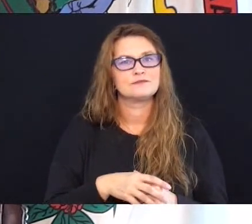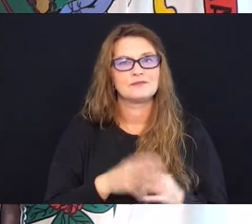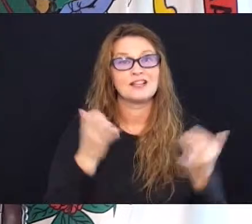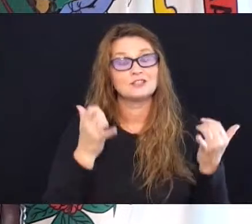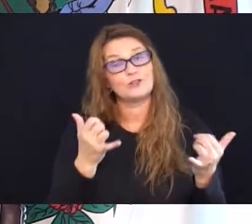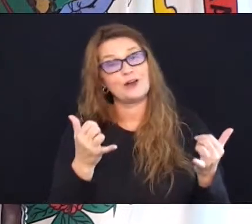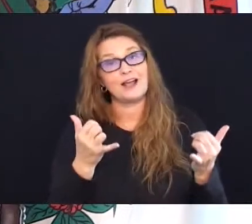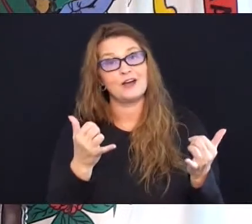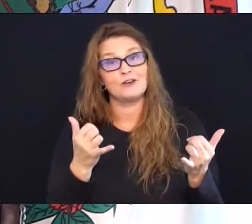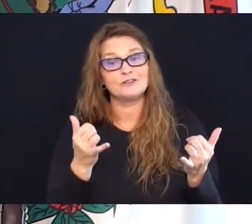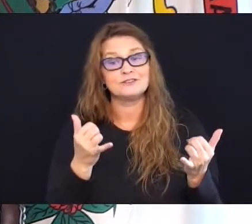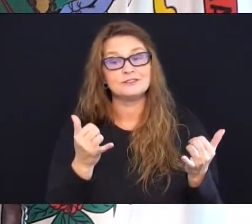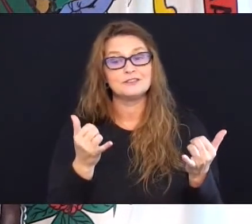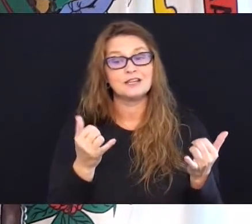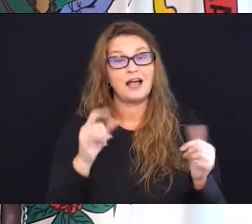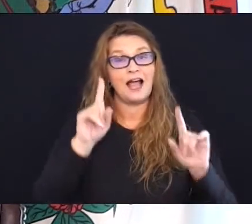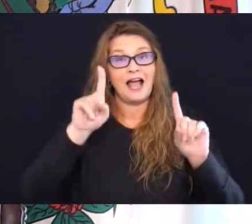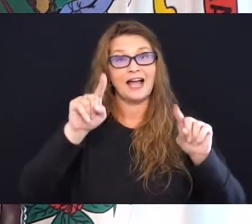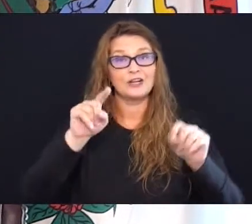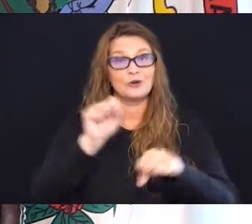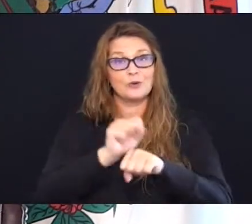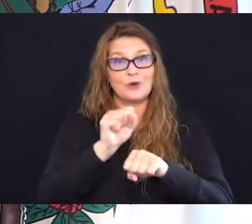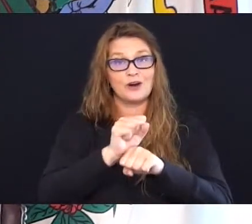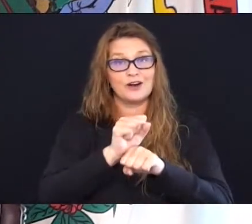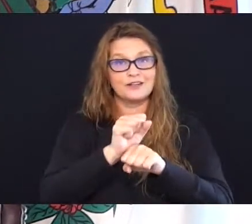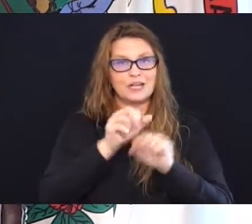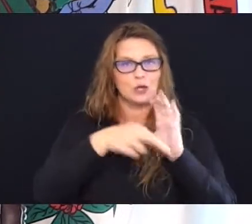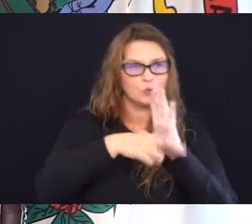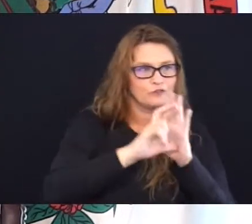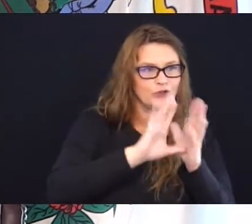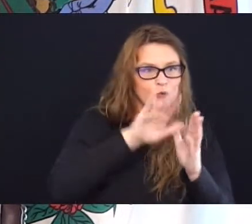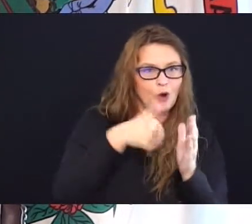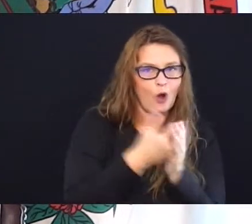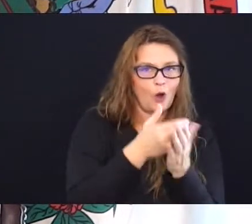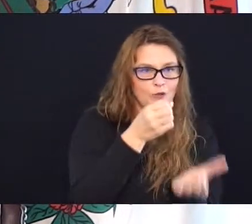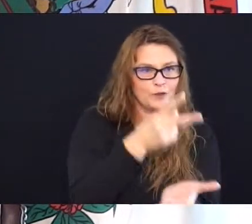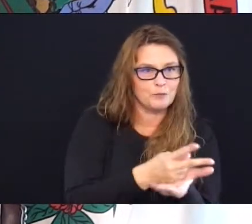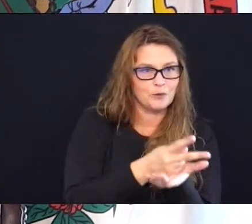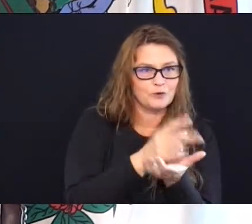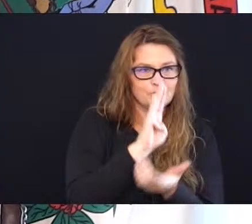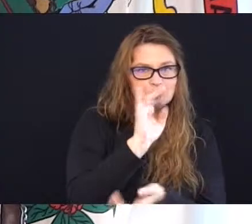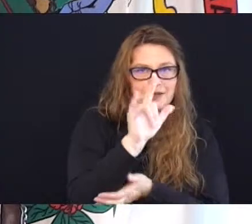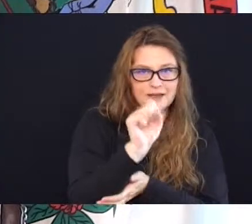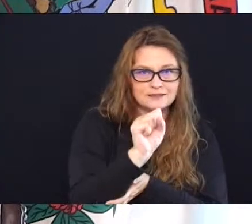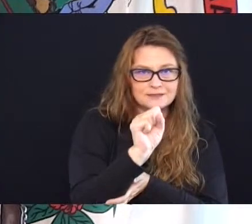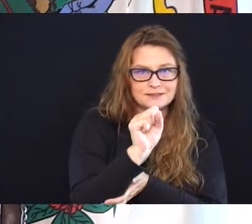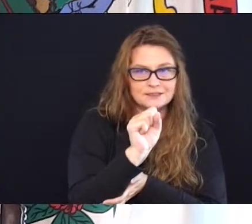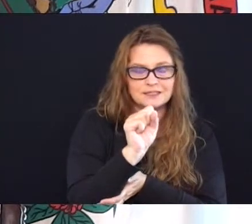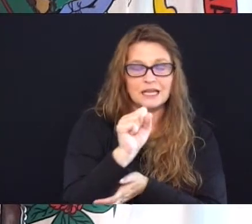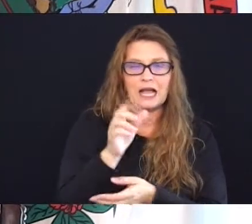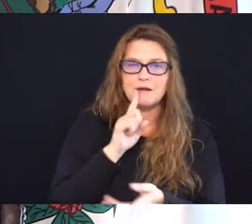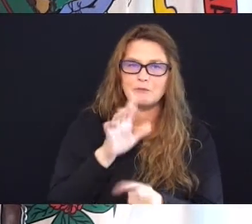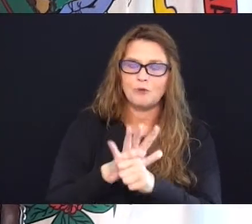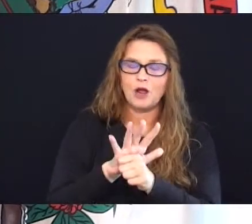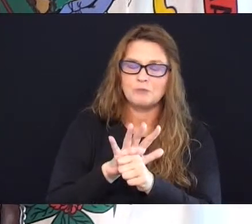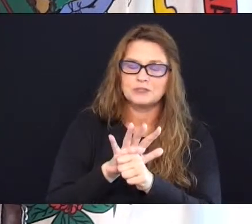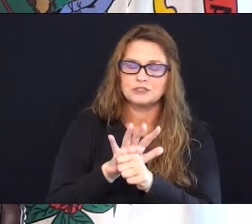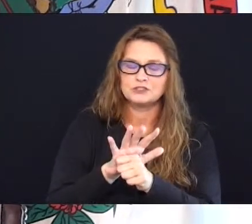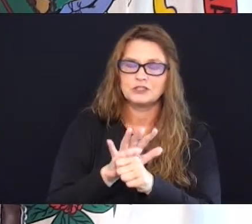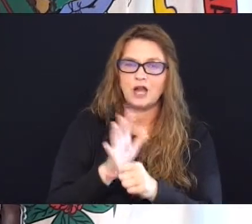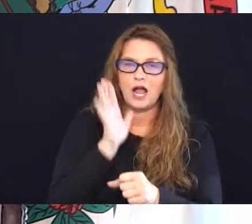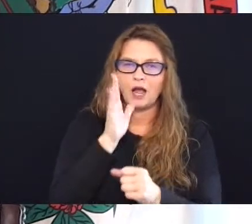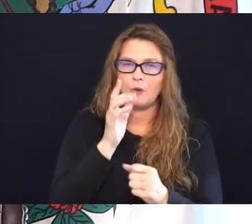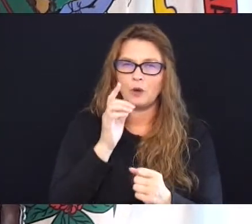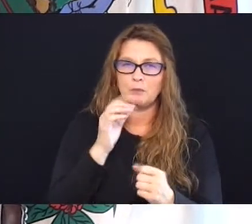now, you know, now I go to work on reviewing the bills that have come to me, and I promise you we will give really